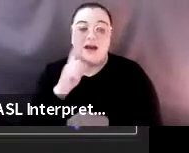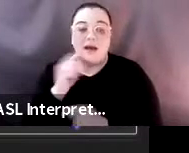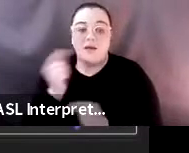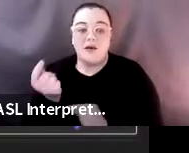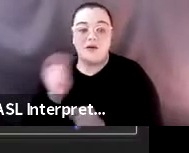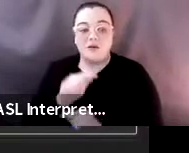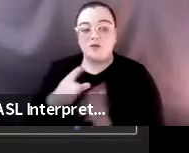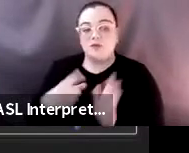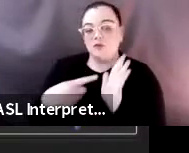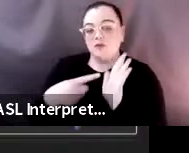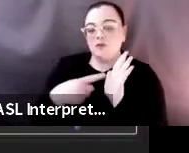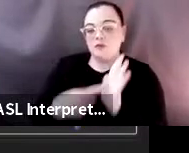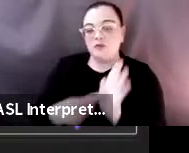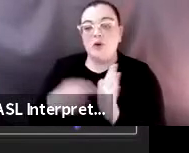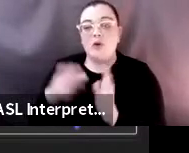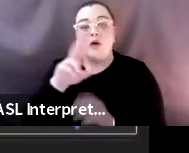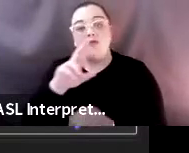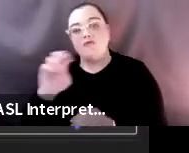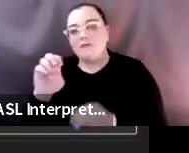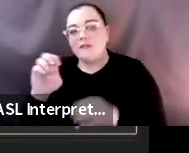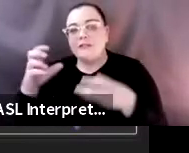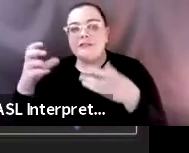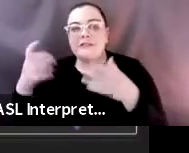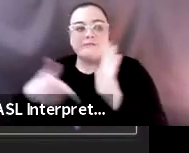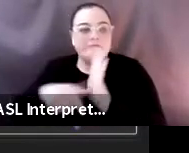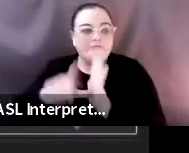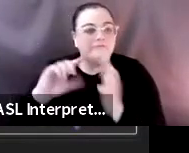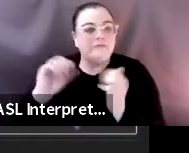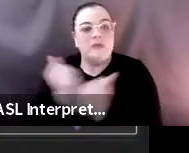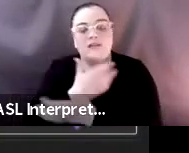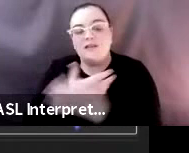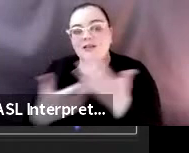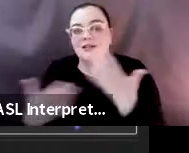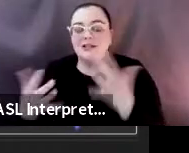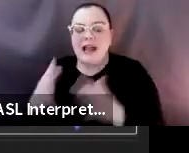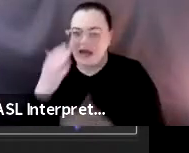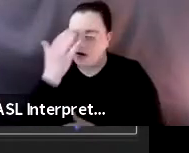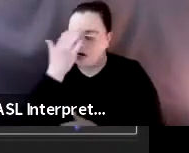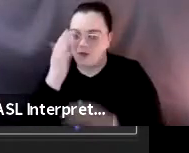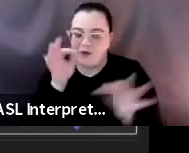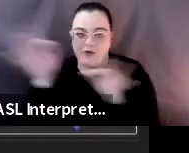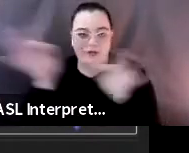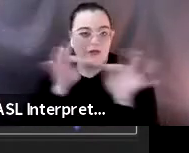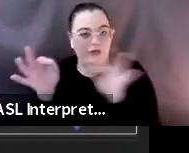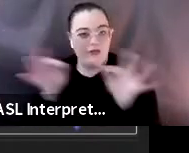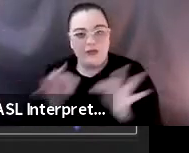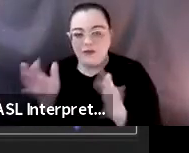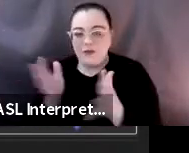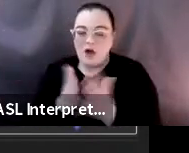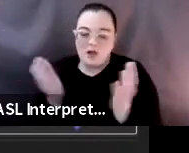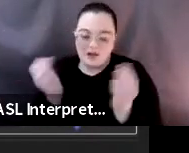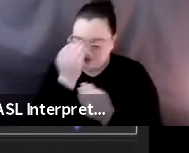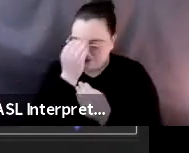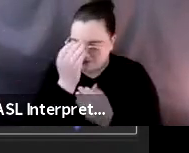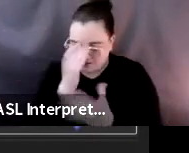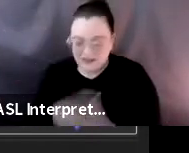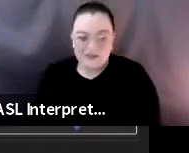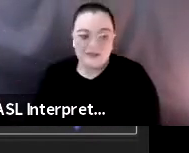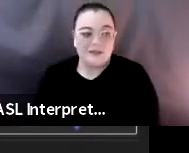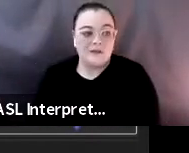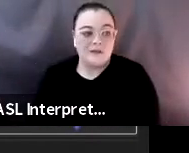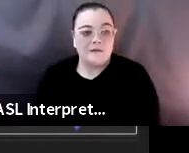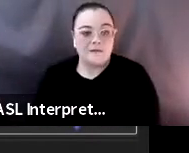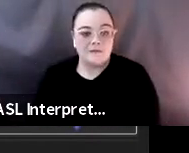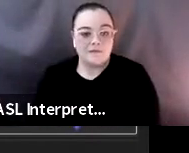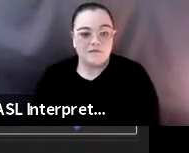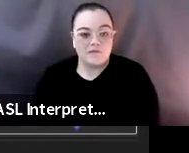sort of just do a recap of all of the stuff that we covered. I know it was a lot, but I'm just gonna let that go and I'm